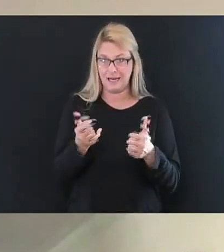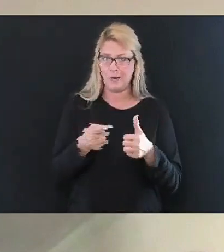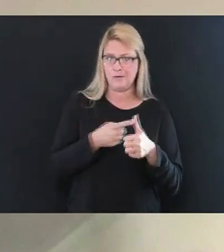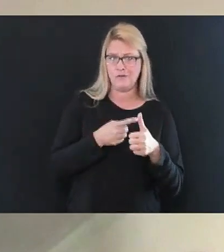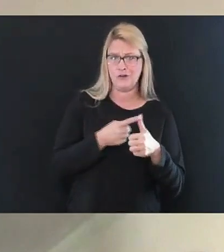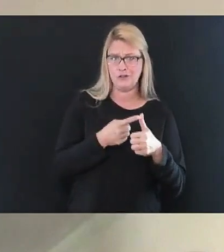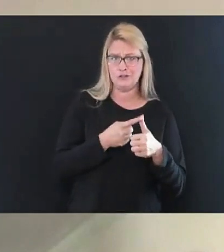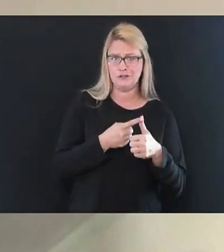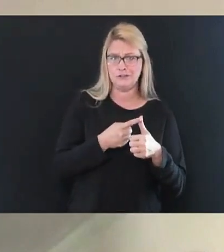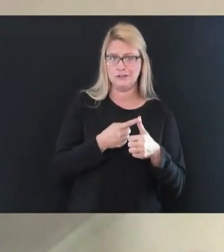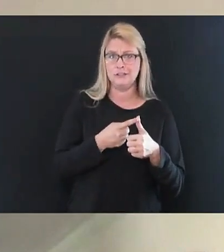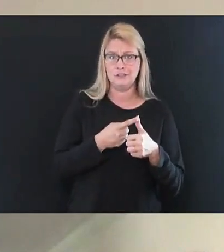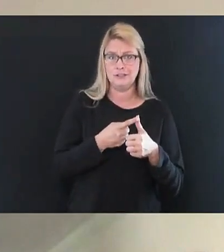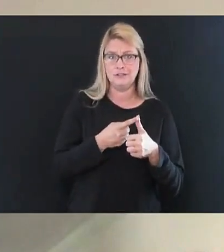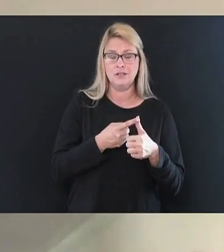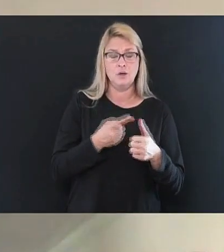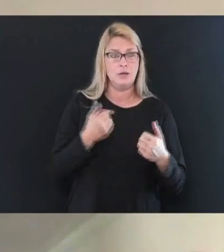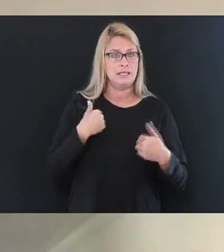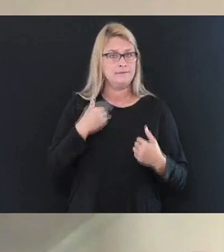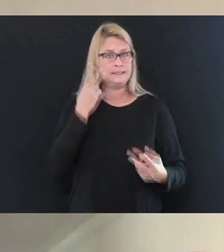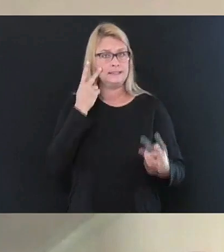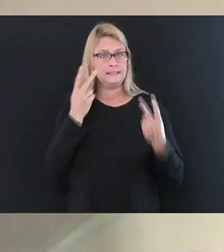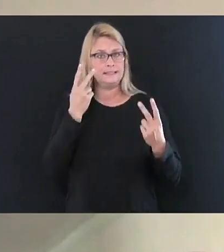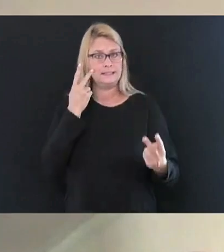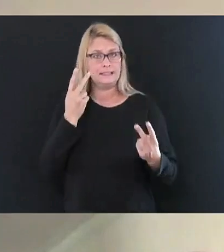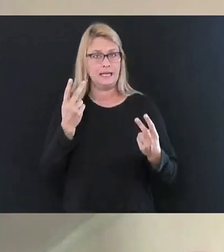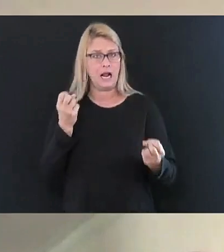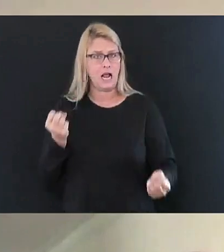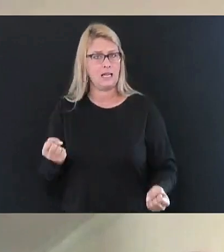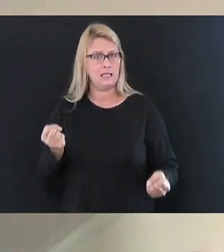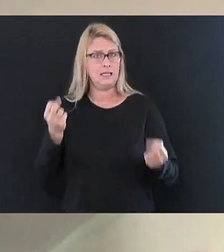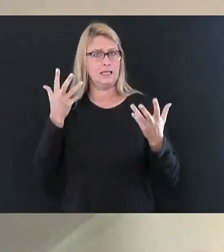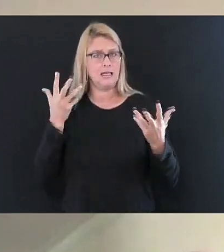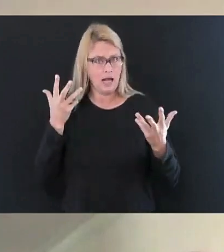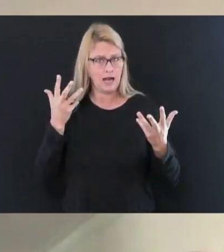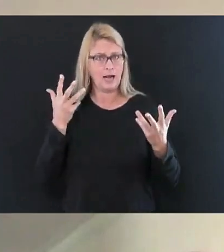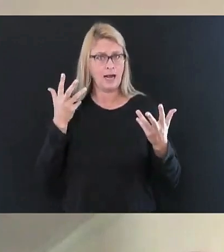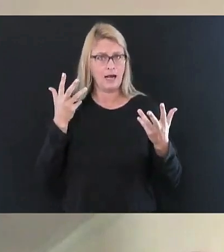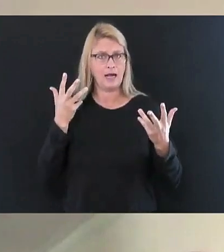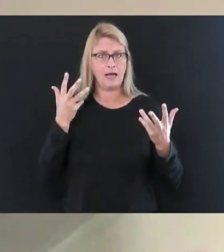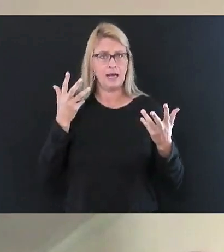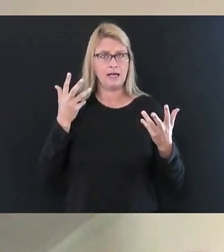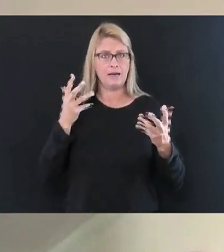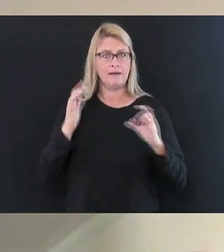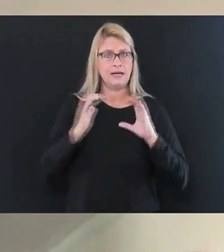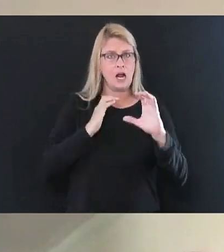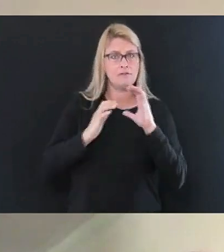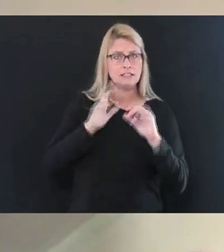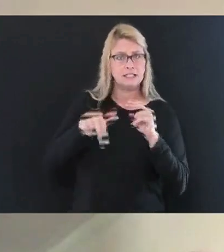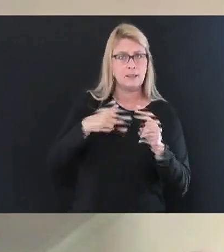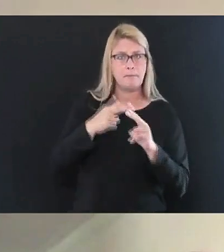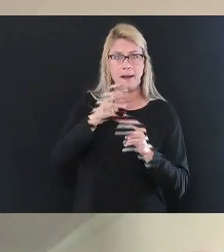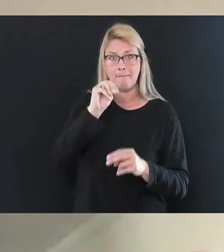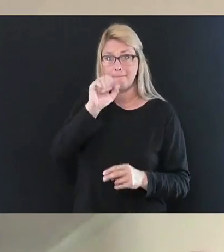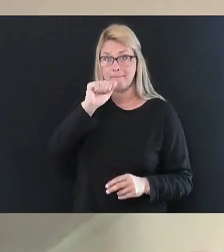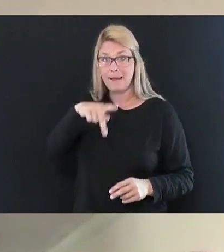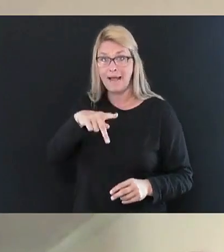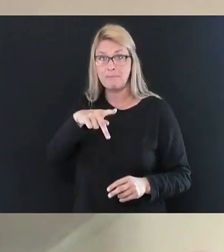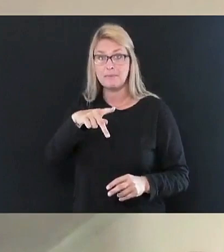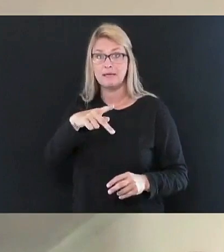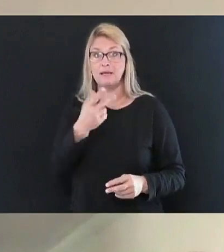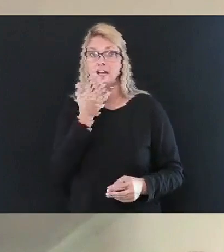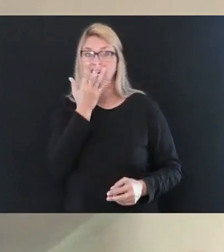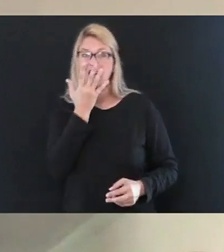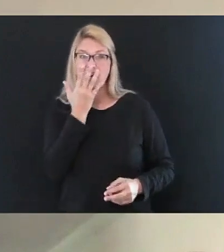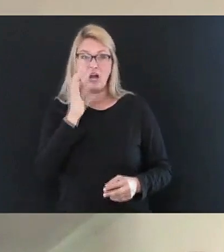that there has been a lot of consternation about the map and the color coding and why we